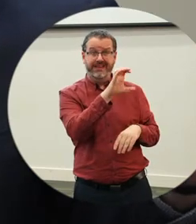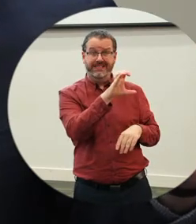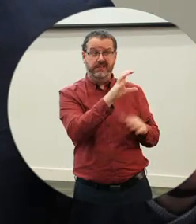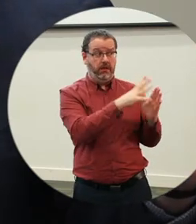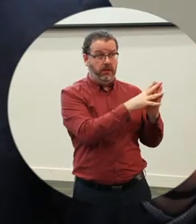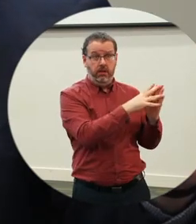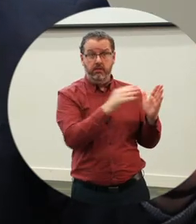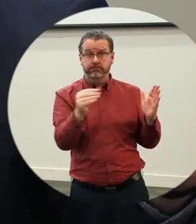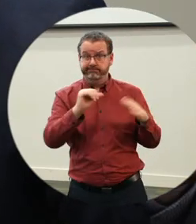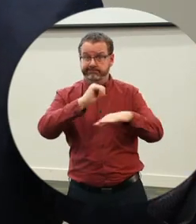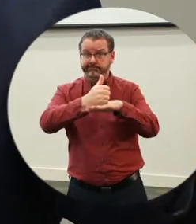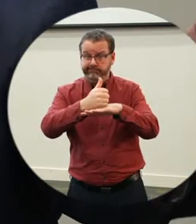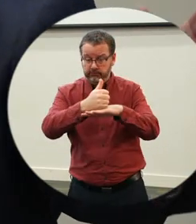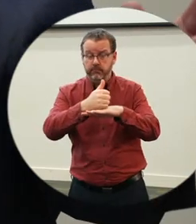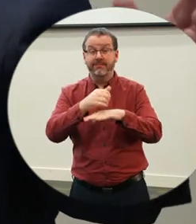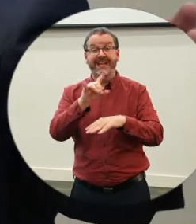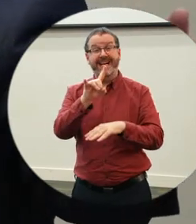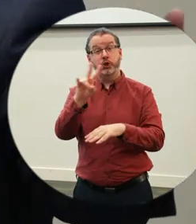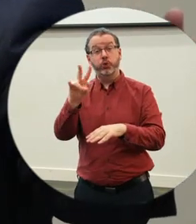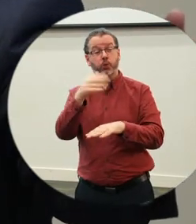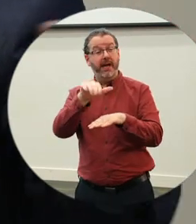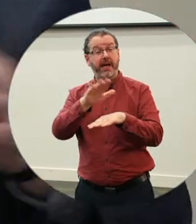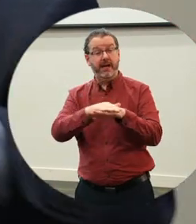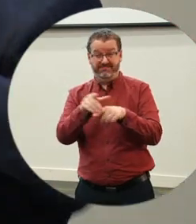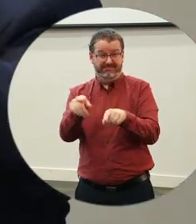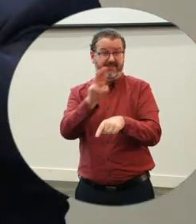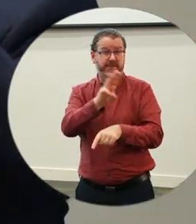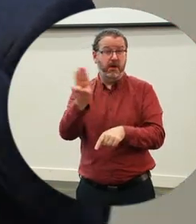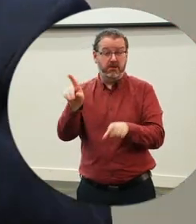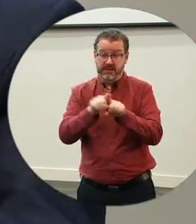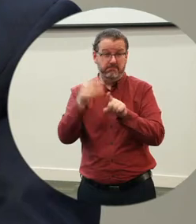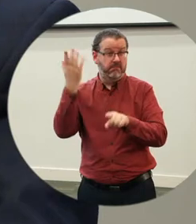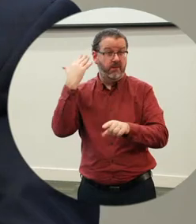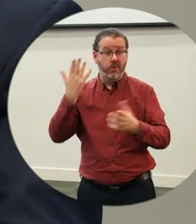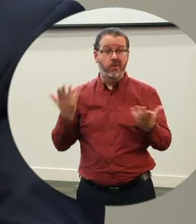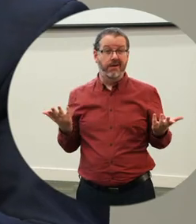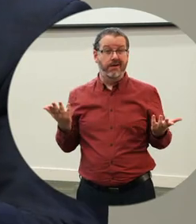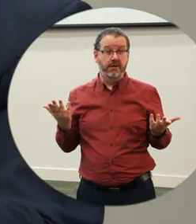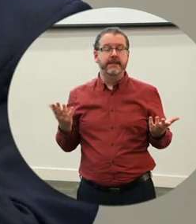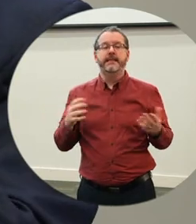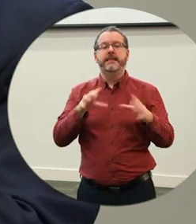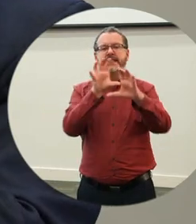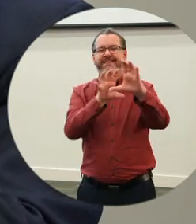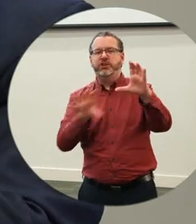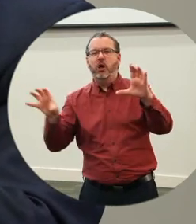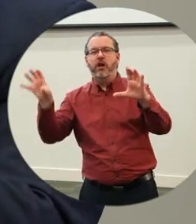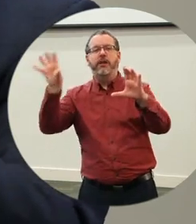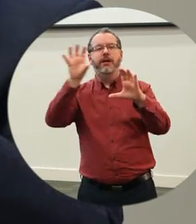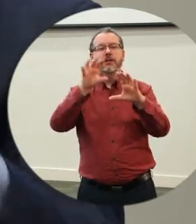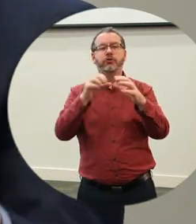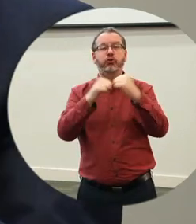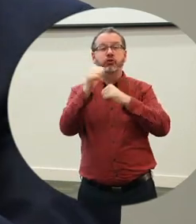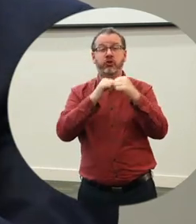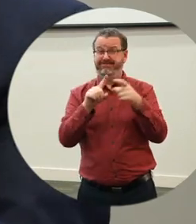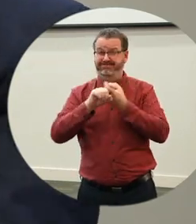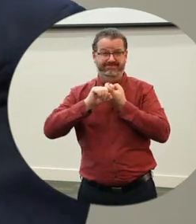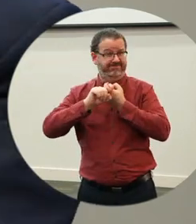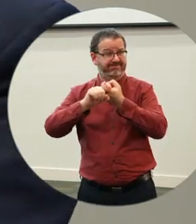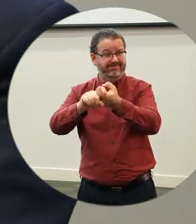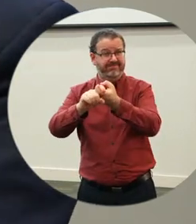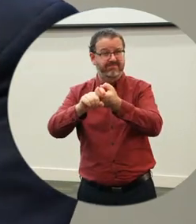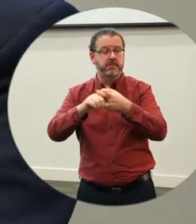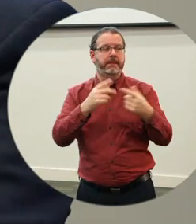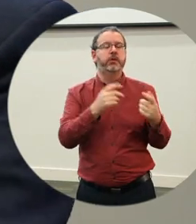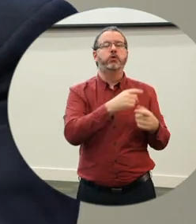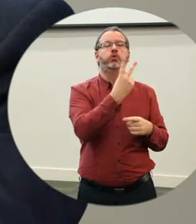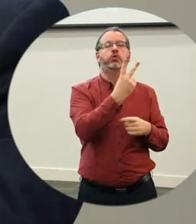headquartered in the depot in the same way as the Royal Irish Constabulary had been. The divisional structures, basically usually two small counties or one